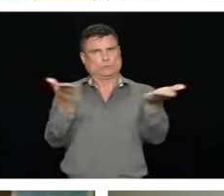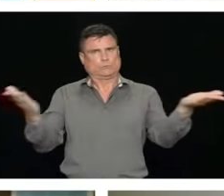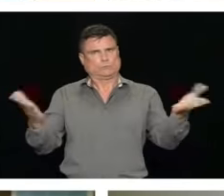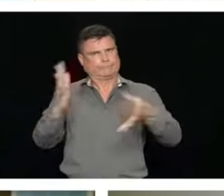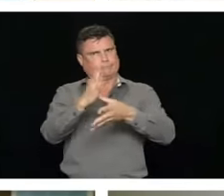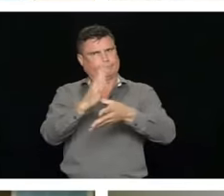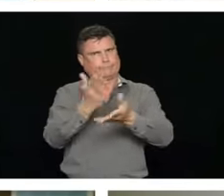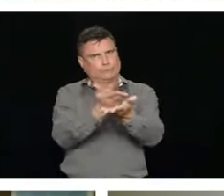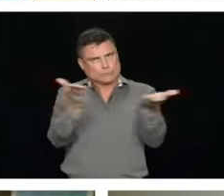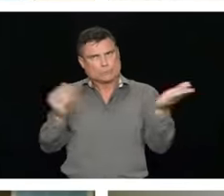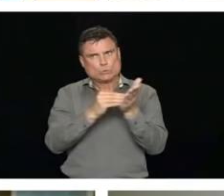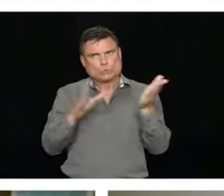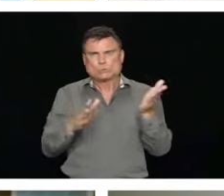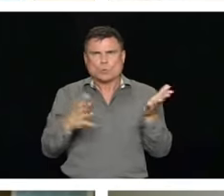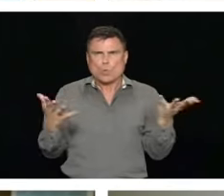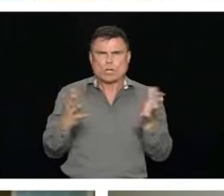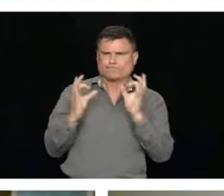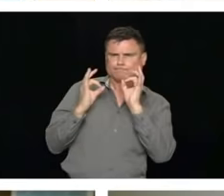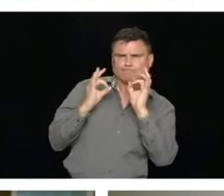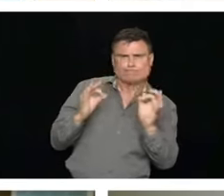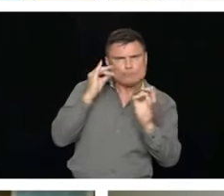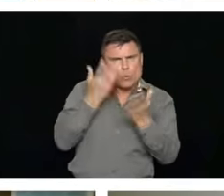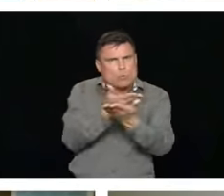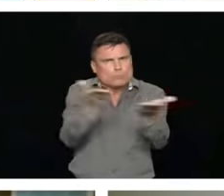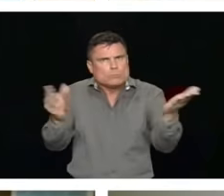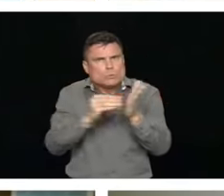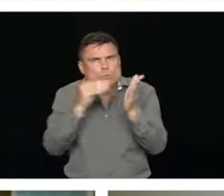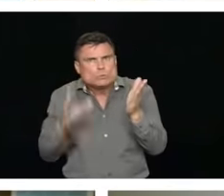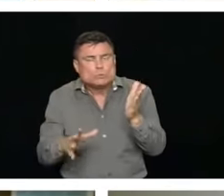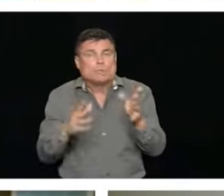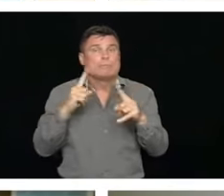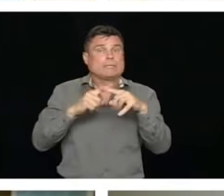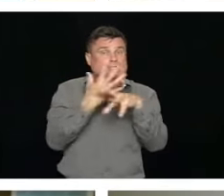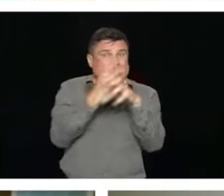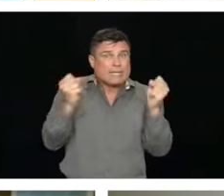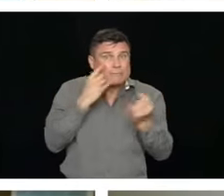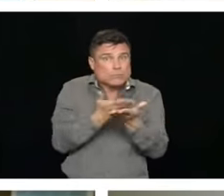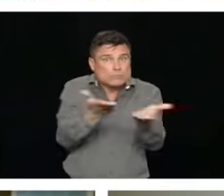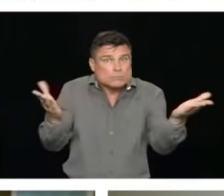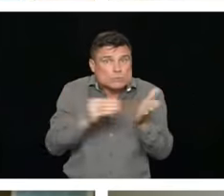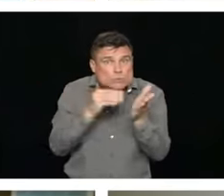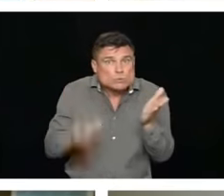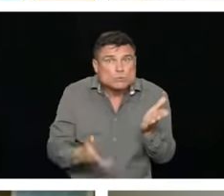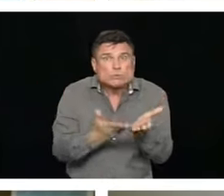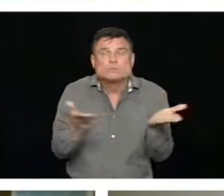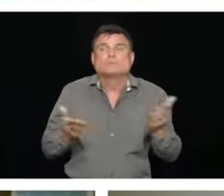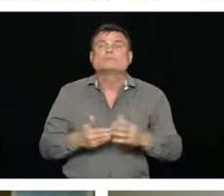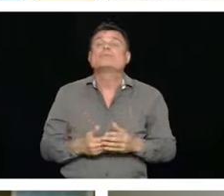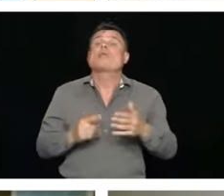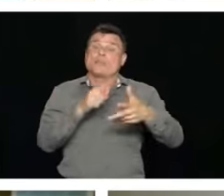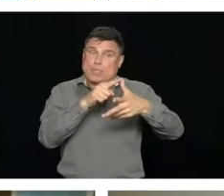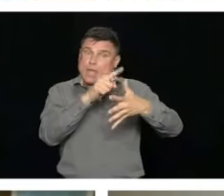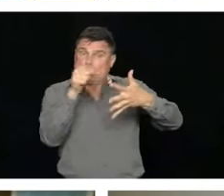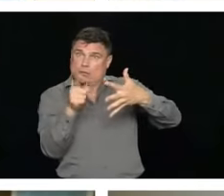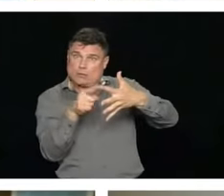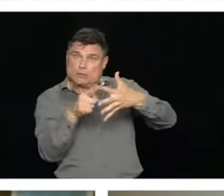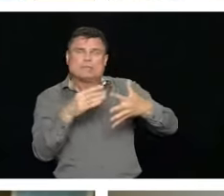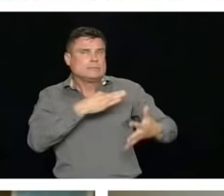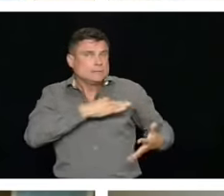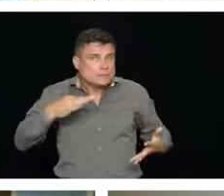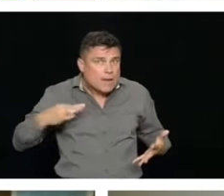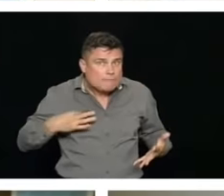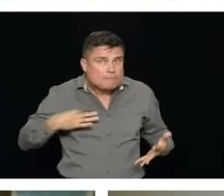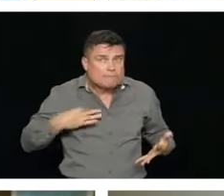you know, and from there it was what's right for our staff, what's right for our families and our communities. So knowing that it's the right thing to do